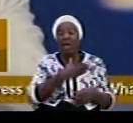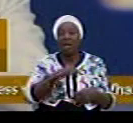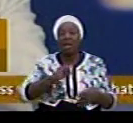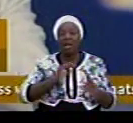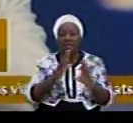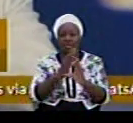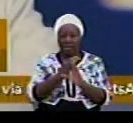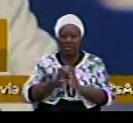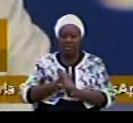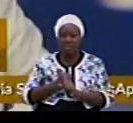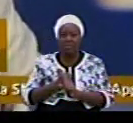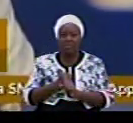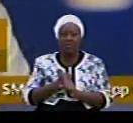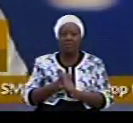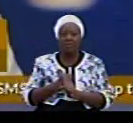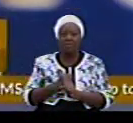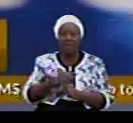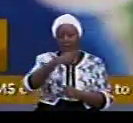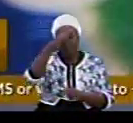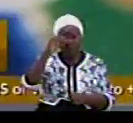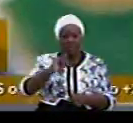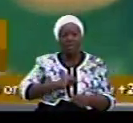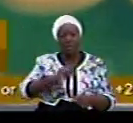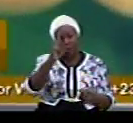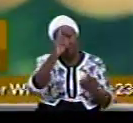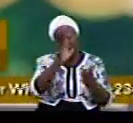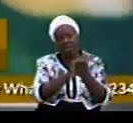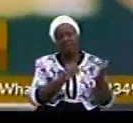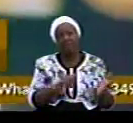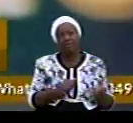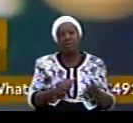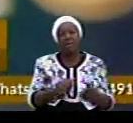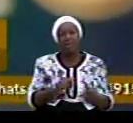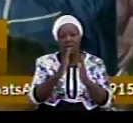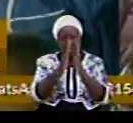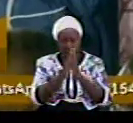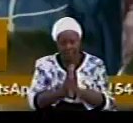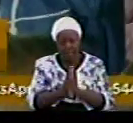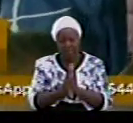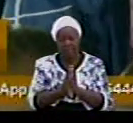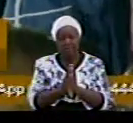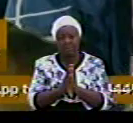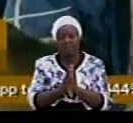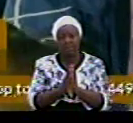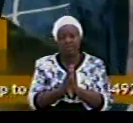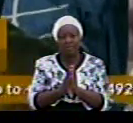receive because I believe. Amen.